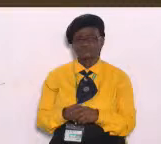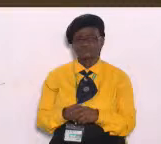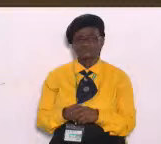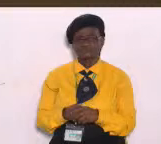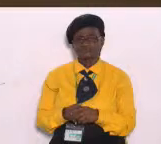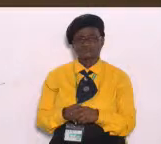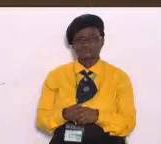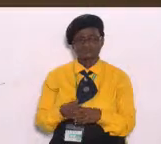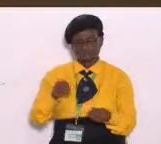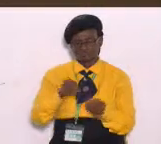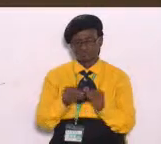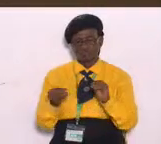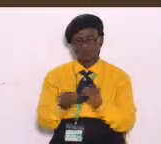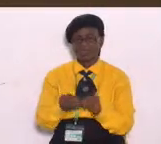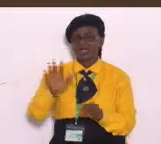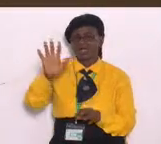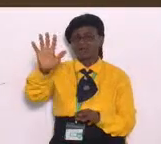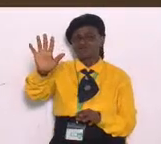Number